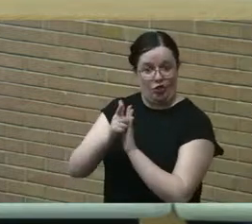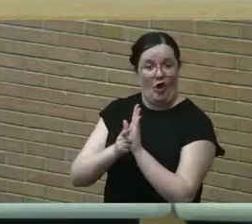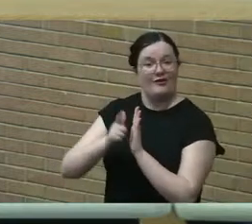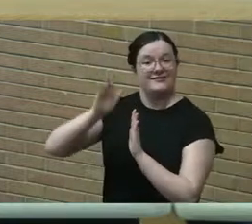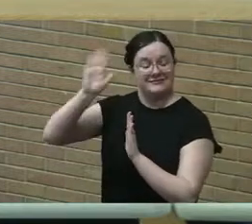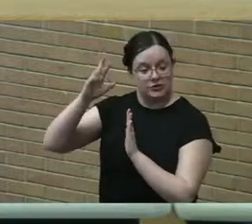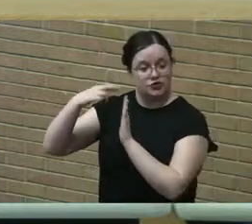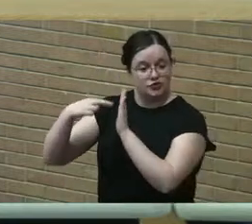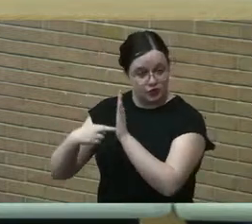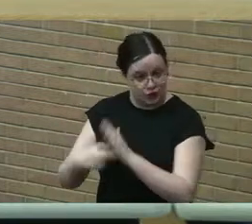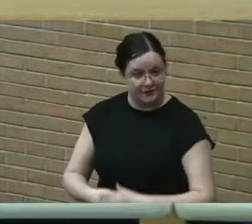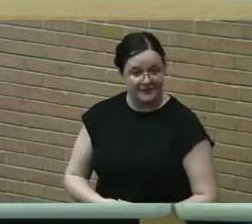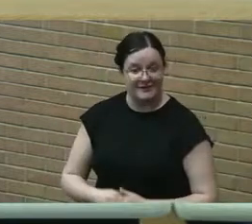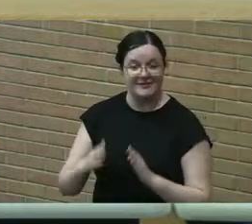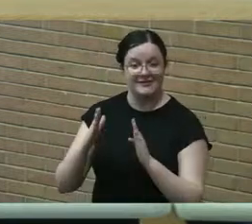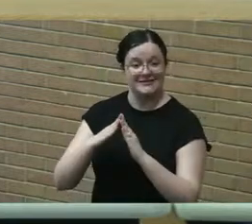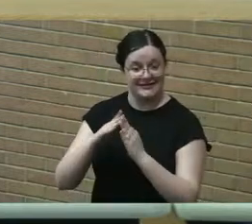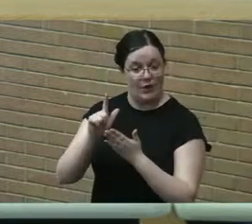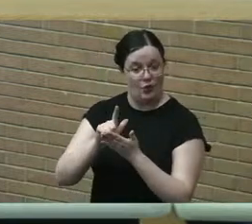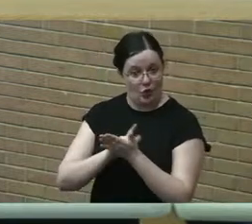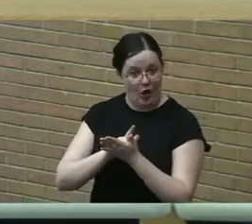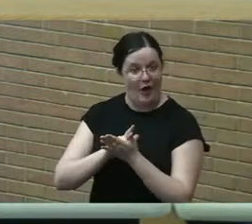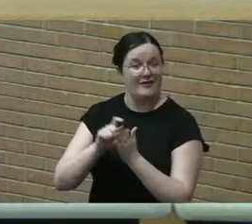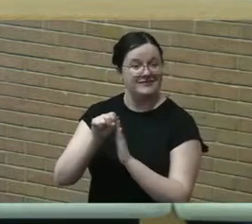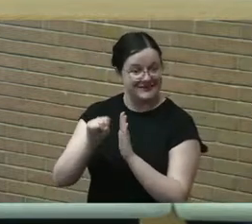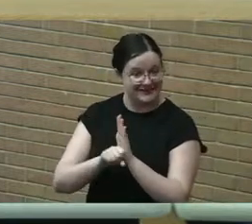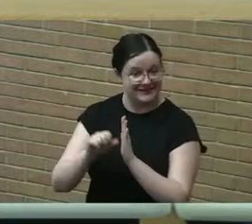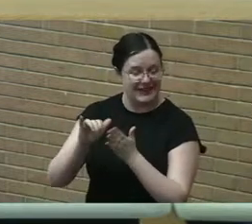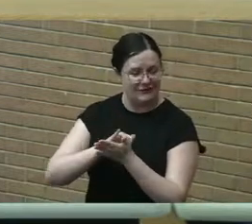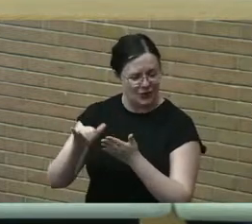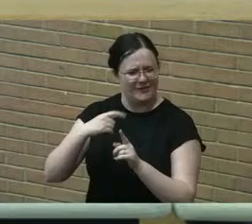town law of the state of New York, as well as other laws.